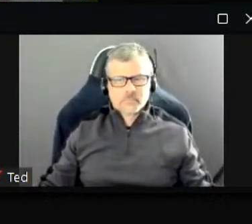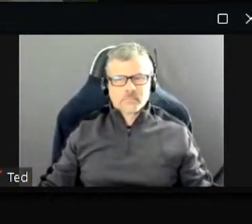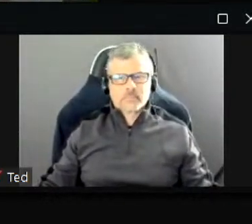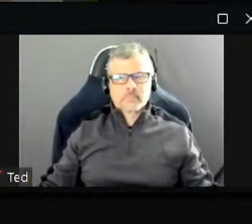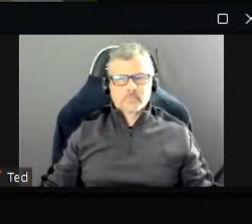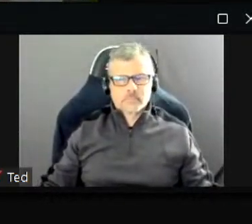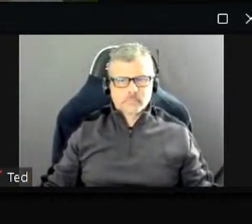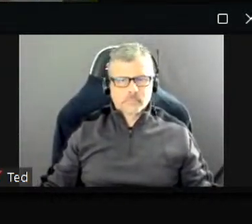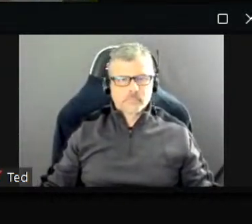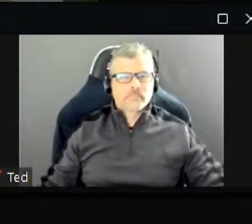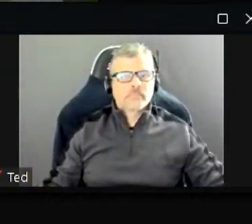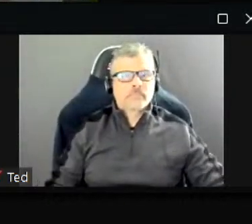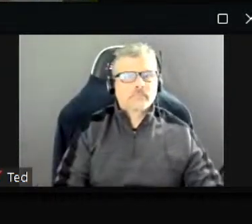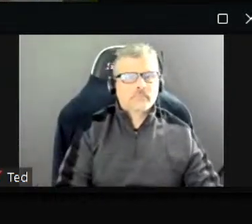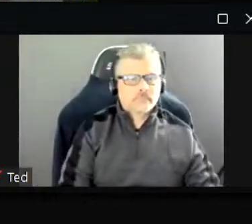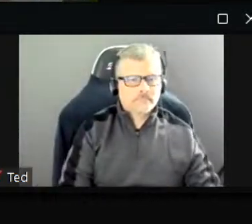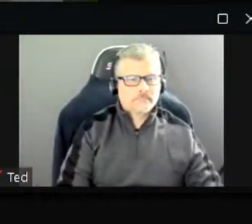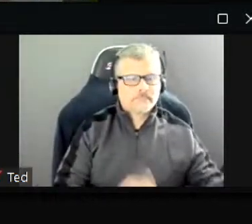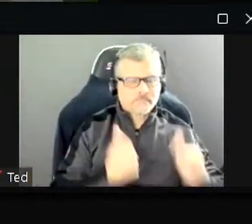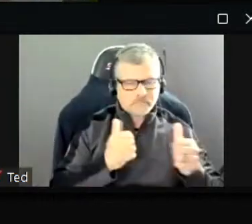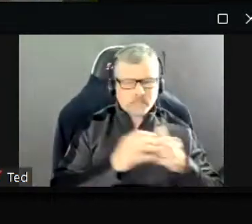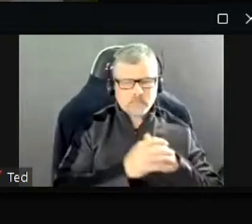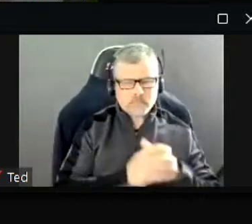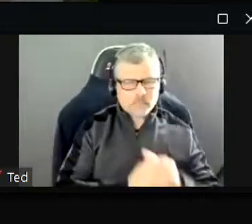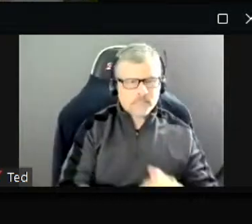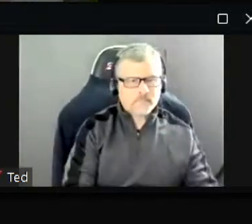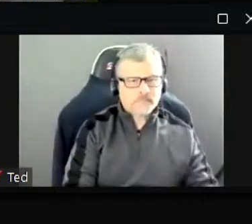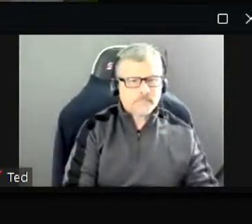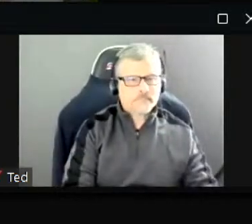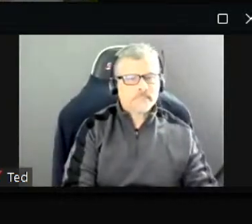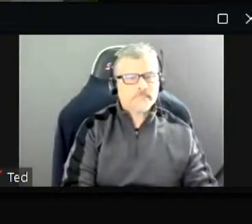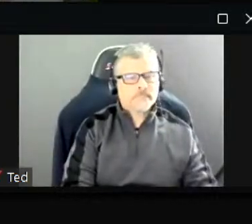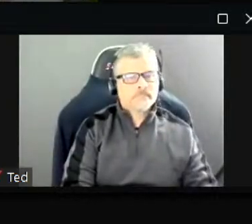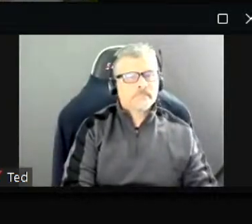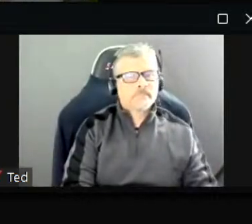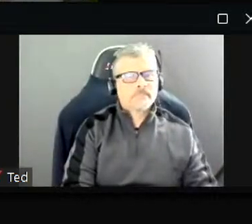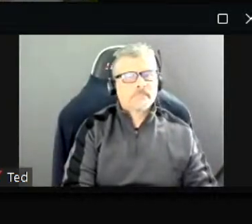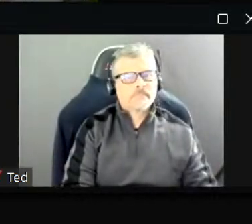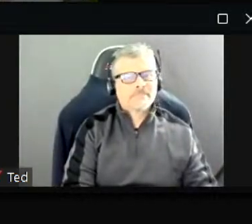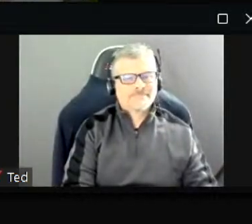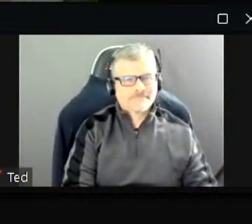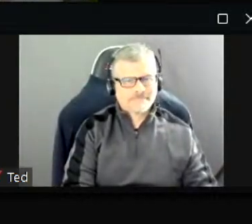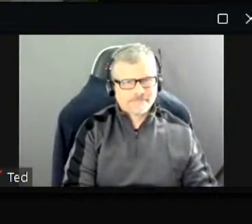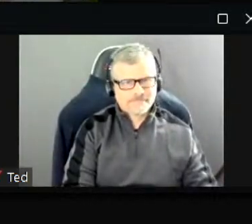are and best practices. Thank you.